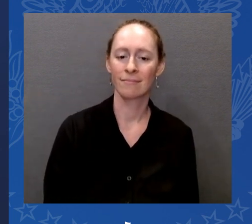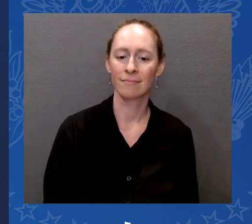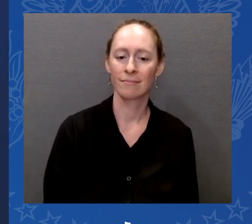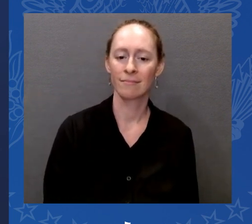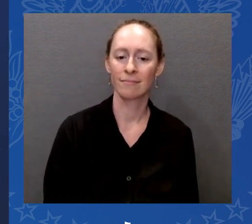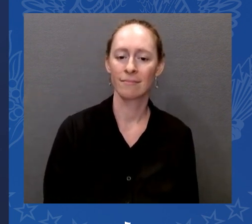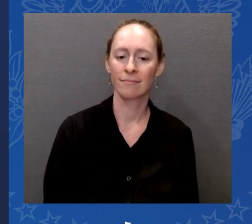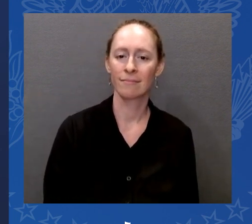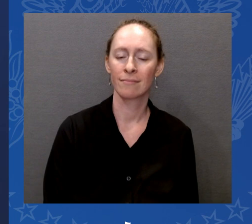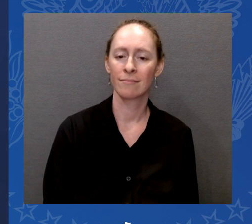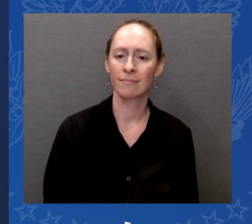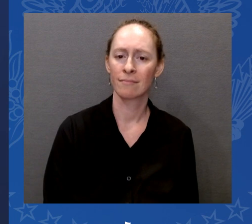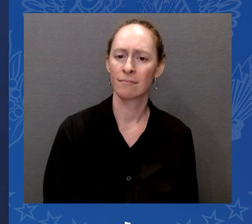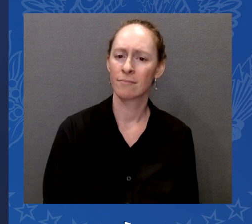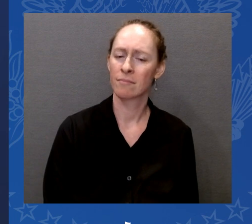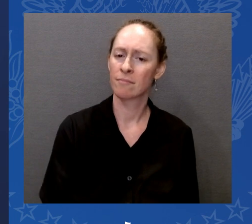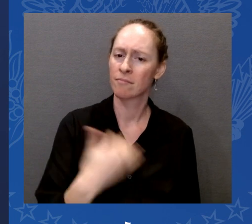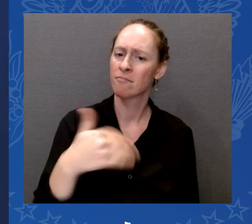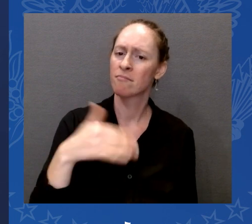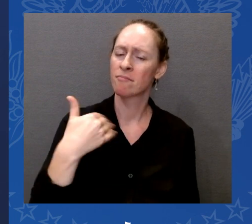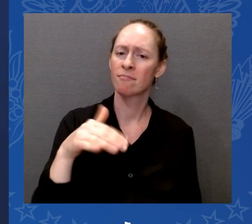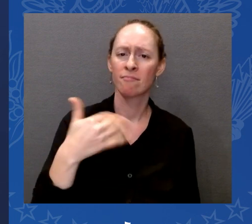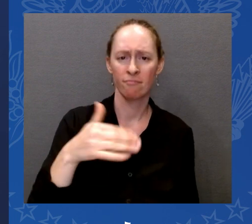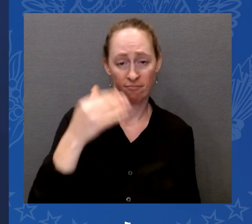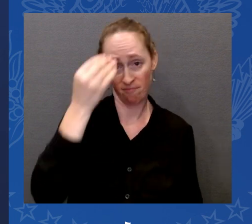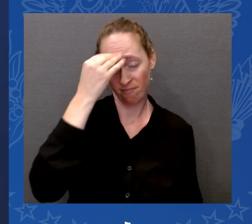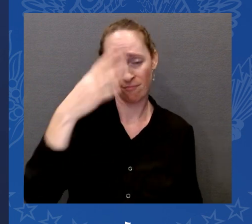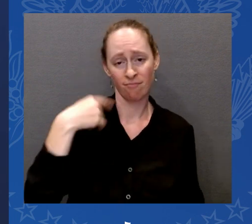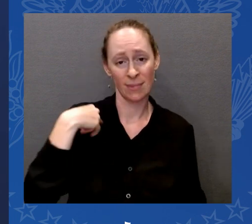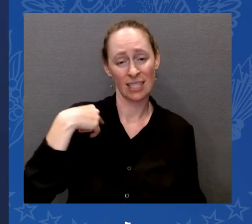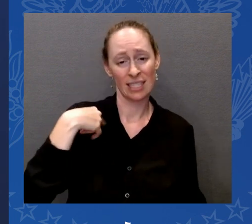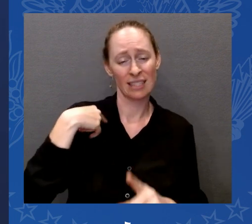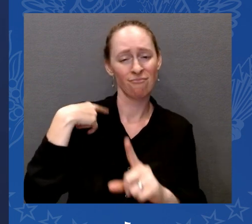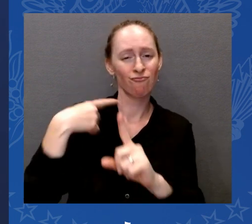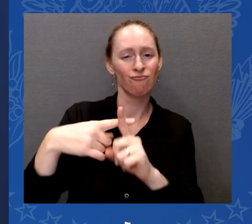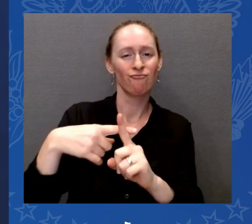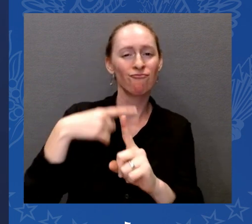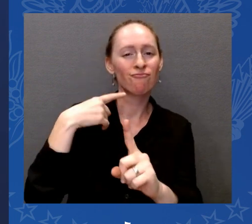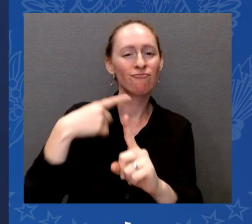optimistic in my life about America's future. I mean it sincerely.